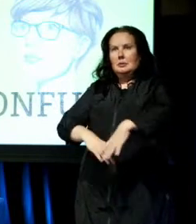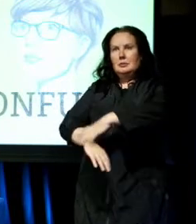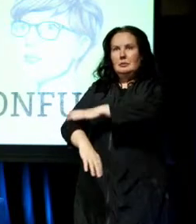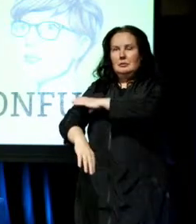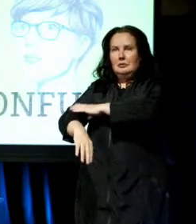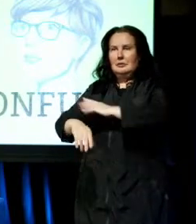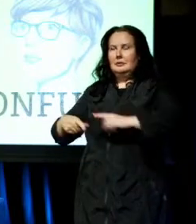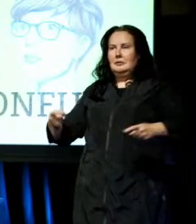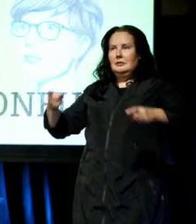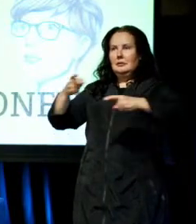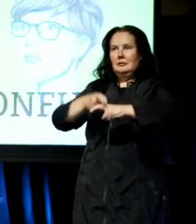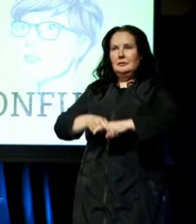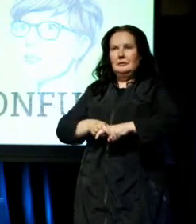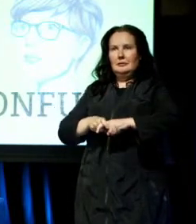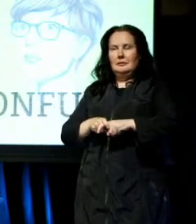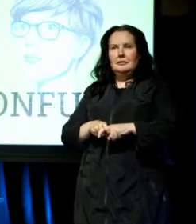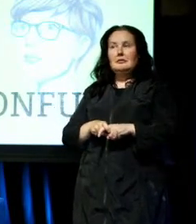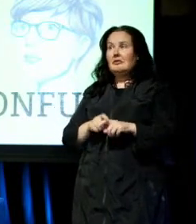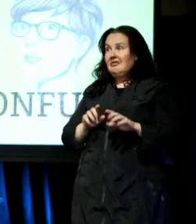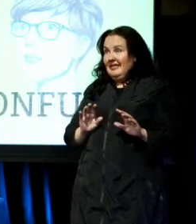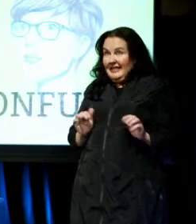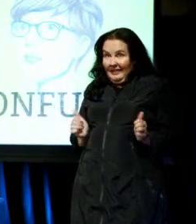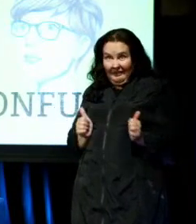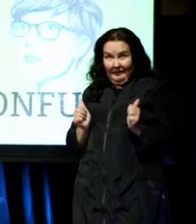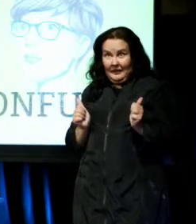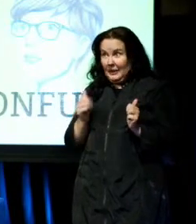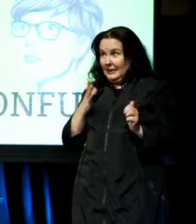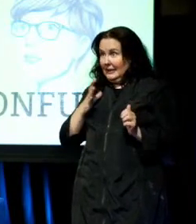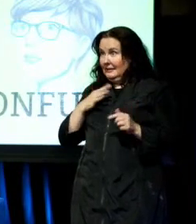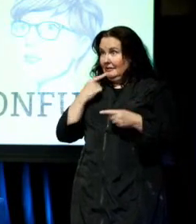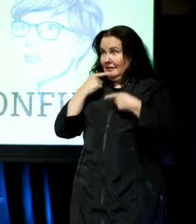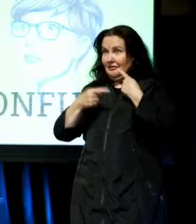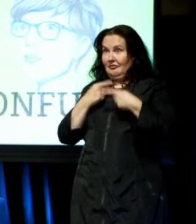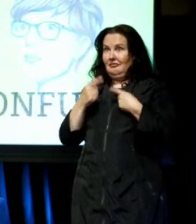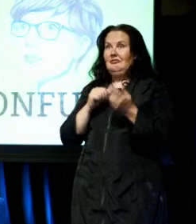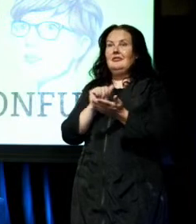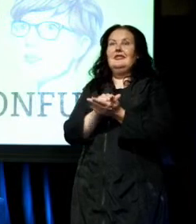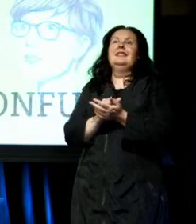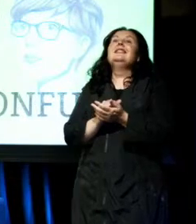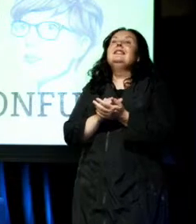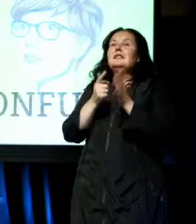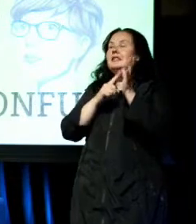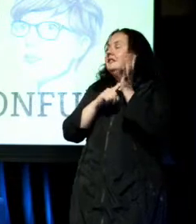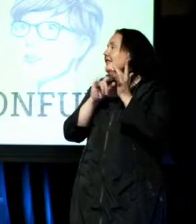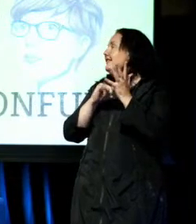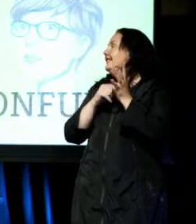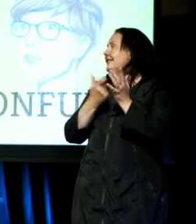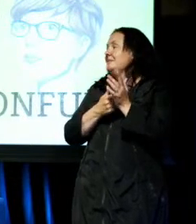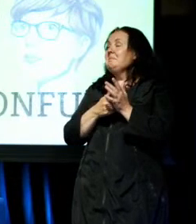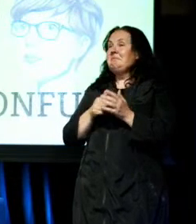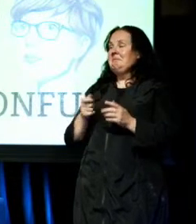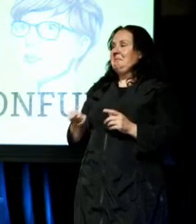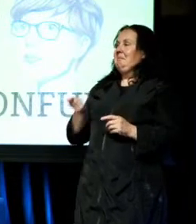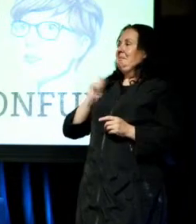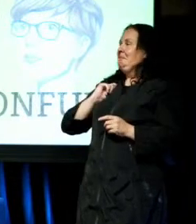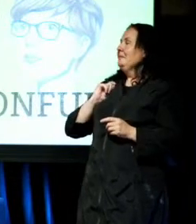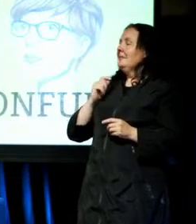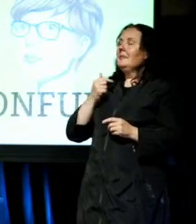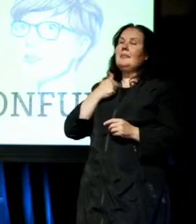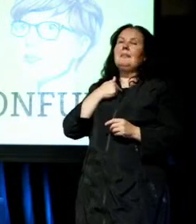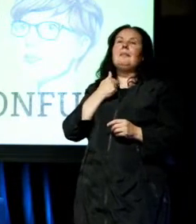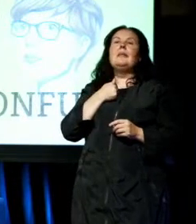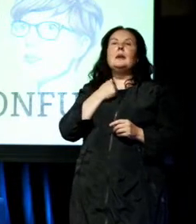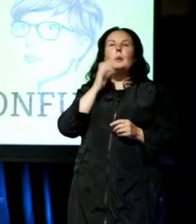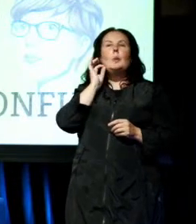crossed. Is that it? That's all I need to do, really, isn't it? Alistair, go for it. Yeah, absolutely. A white guy in